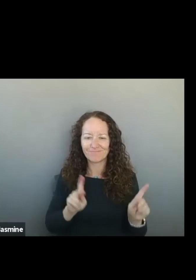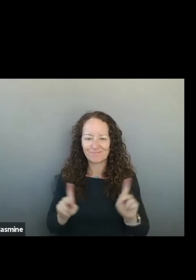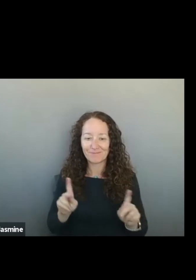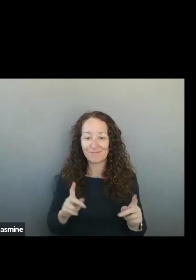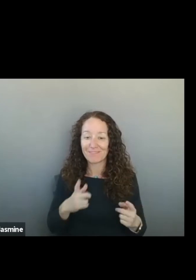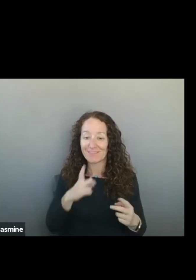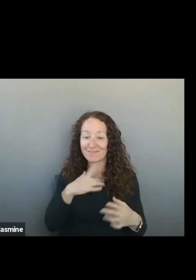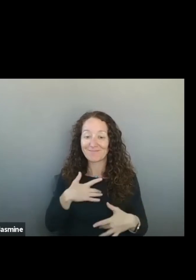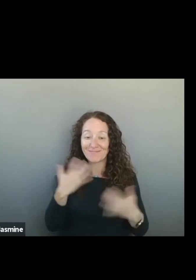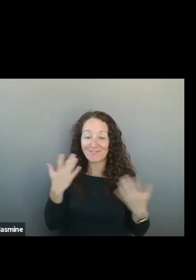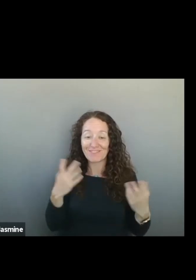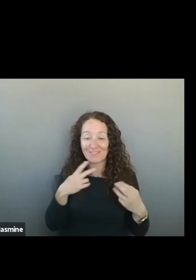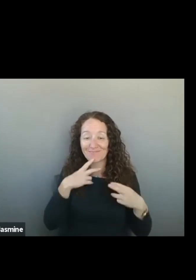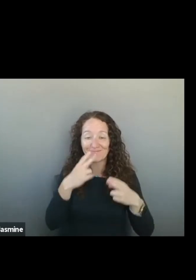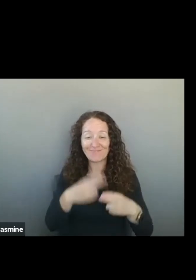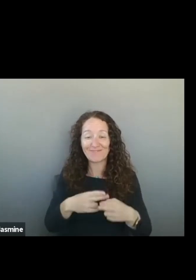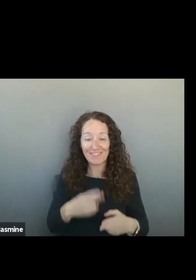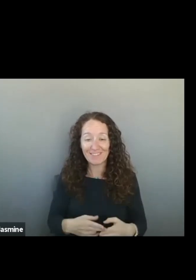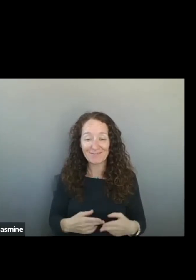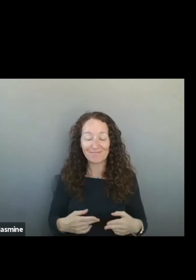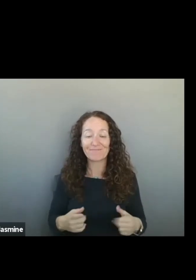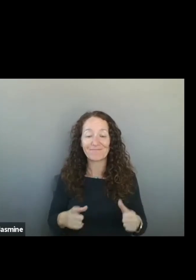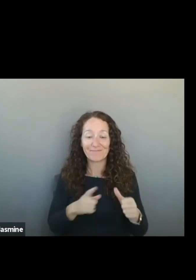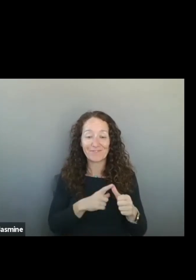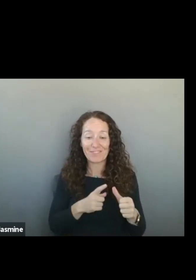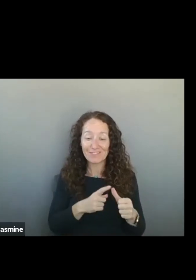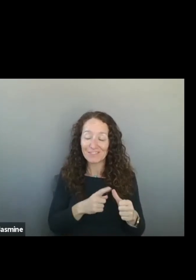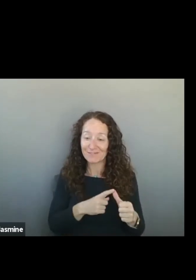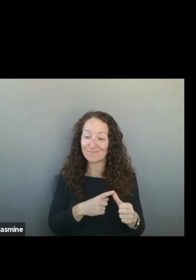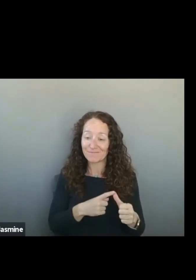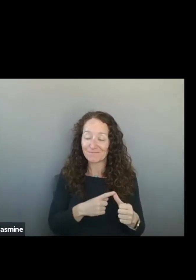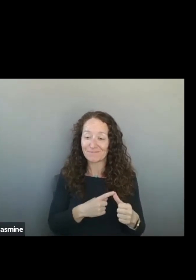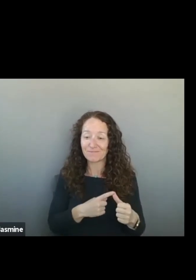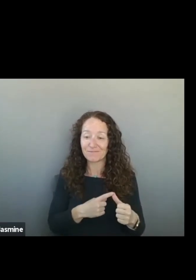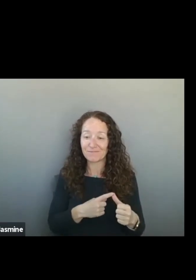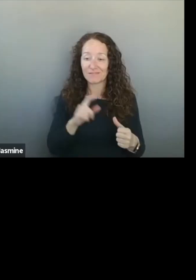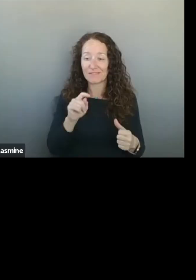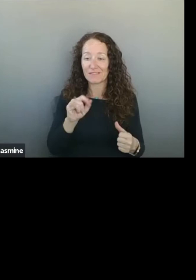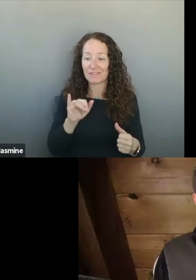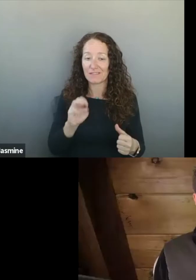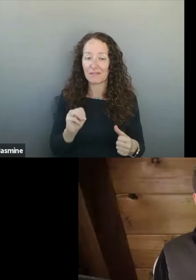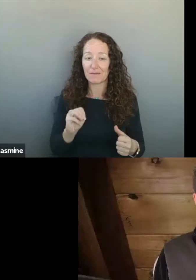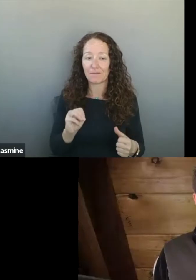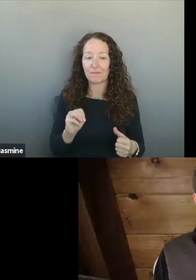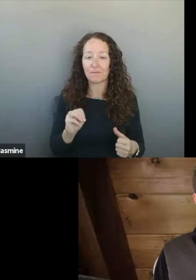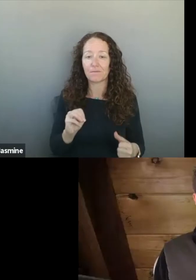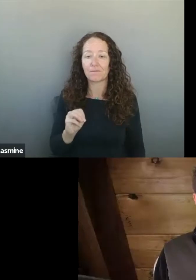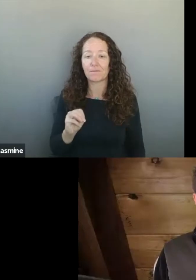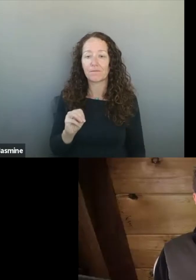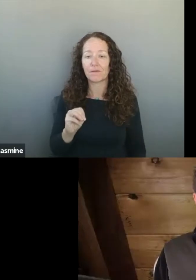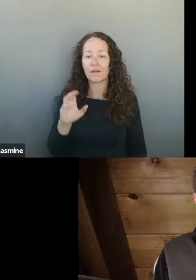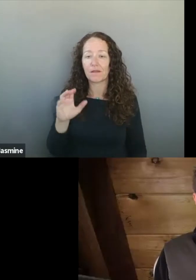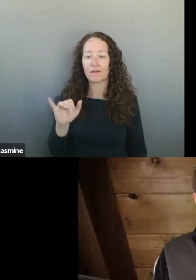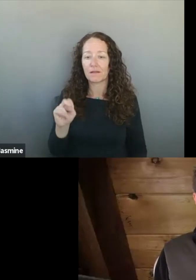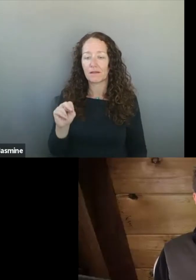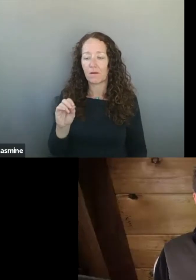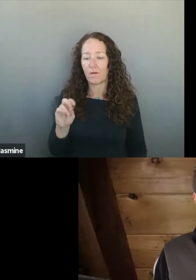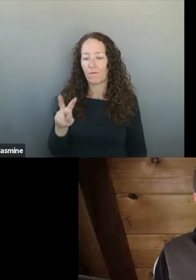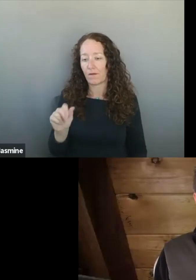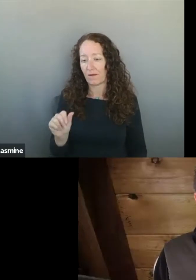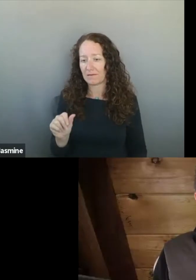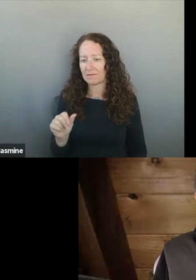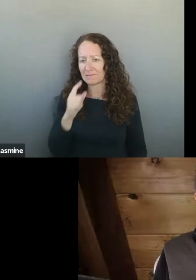announce to you. First among them is Tim Cynova. You're gonna have to forgive me